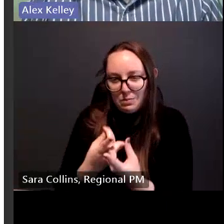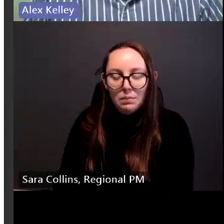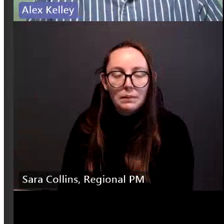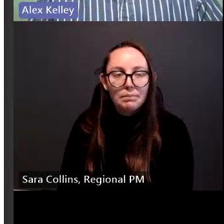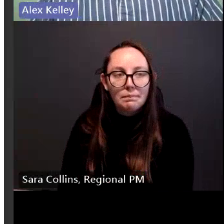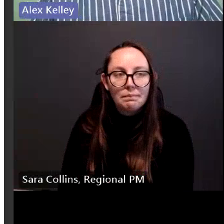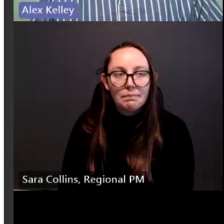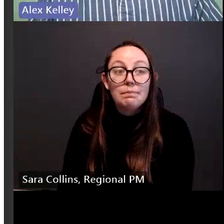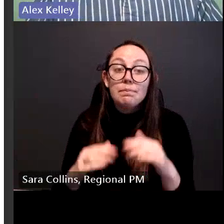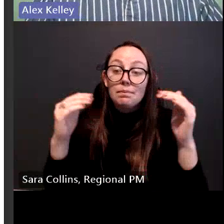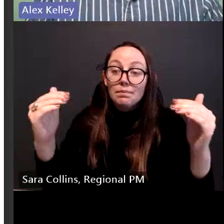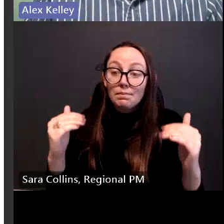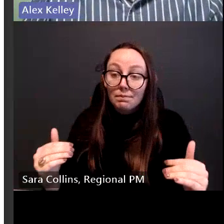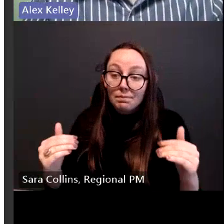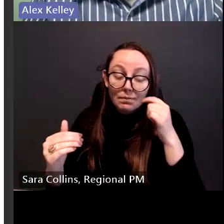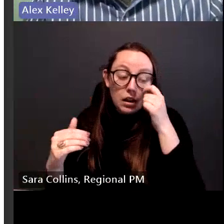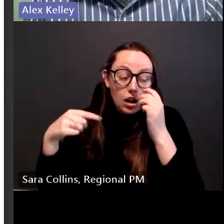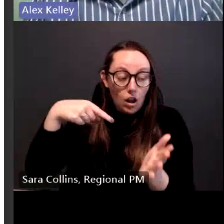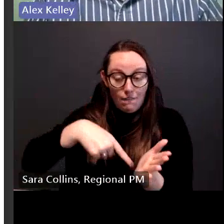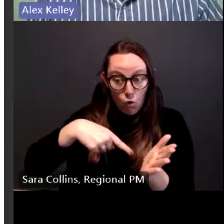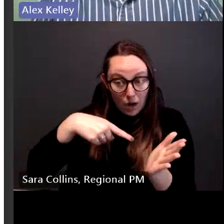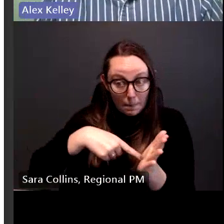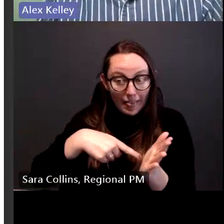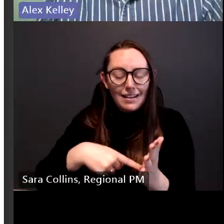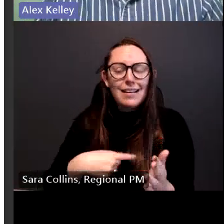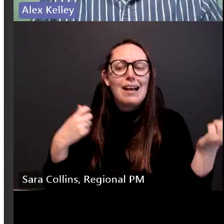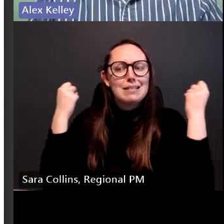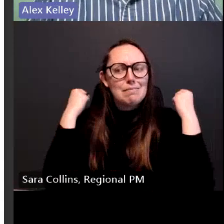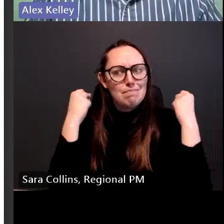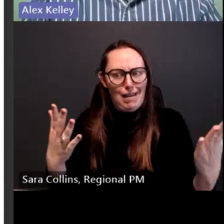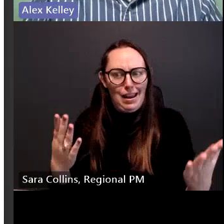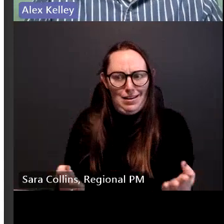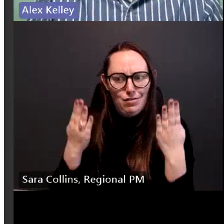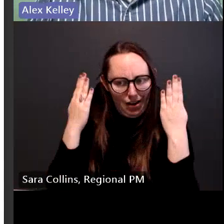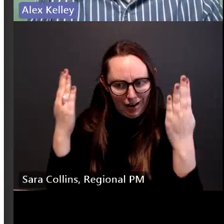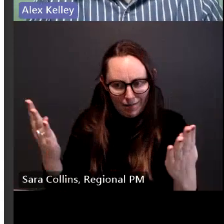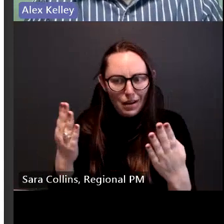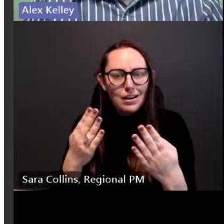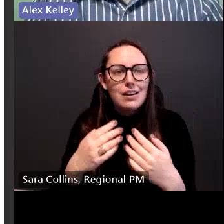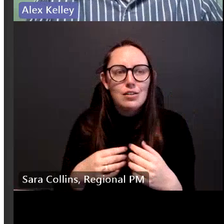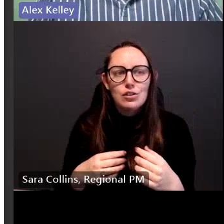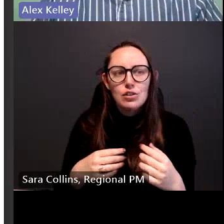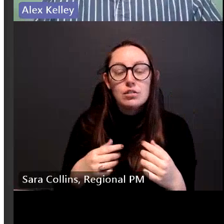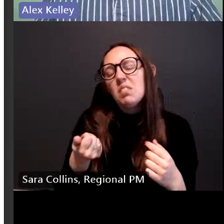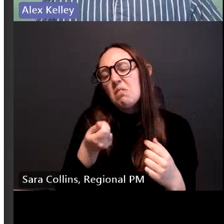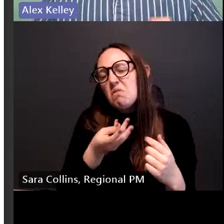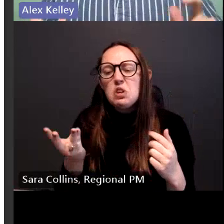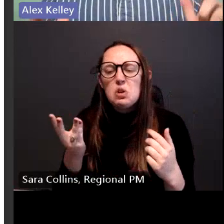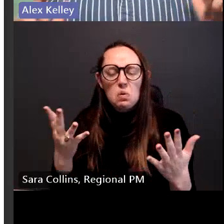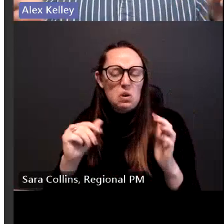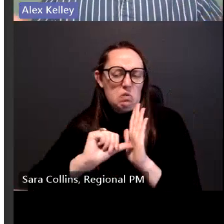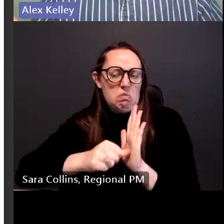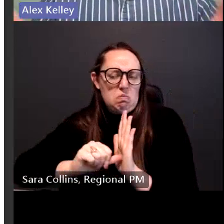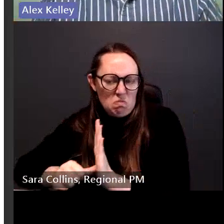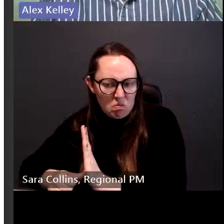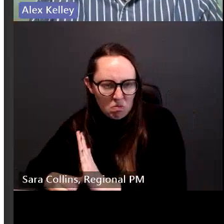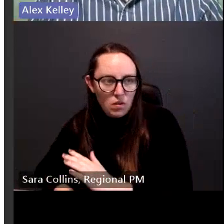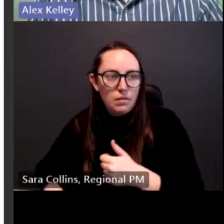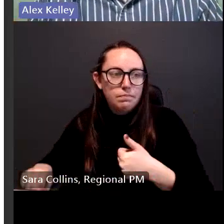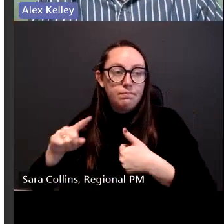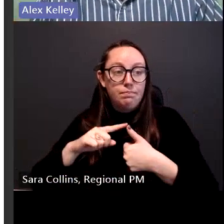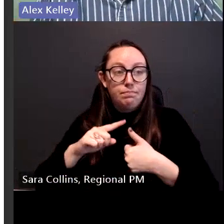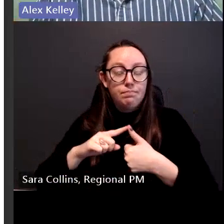Affordability has a number of recommendations in that section. A couple highlights here. We recommend using a